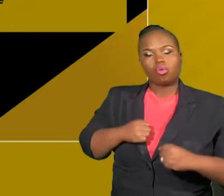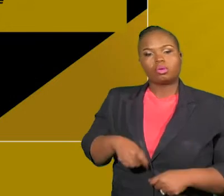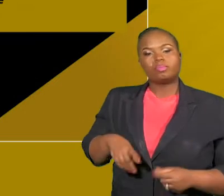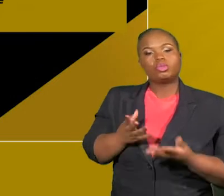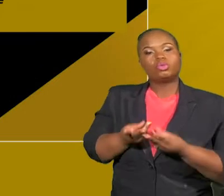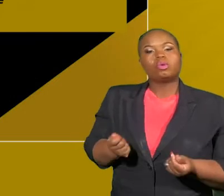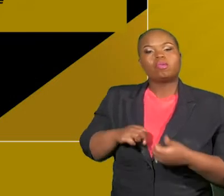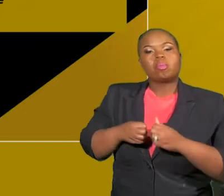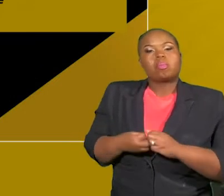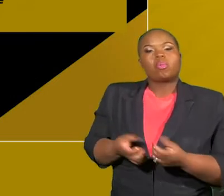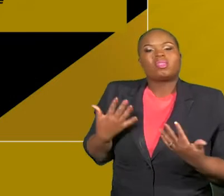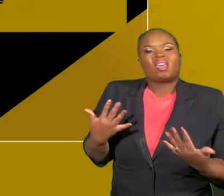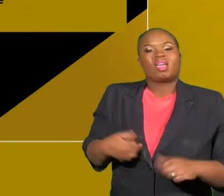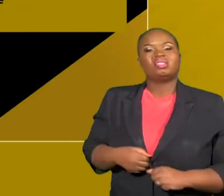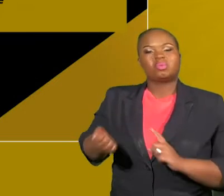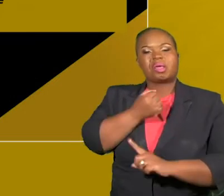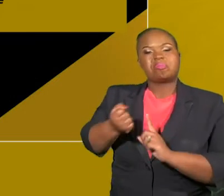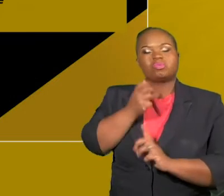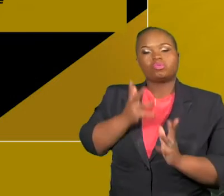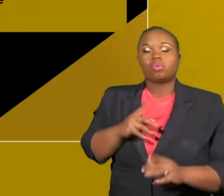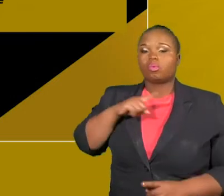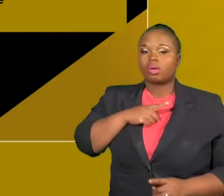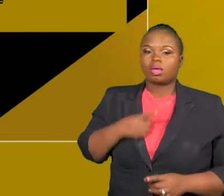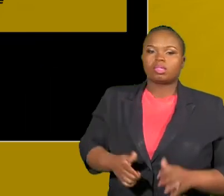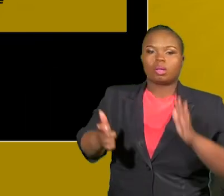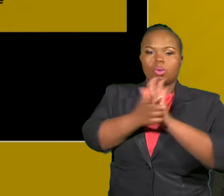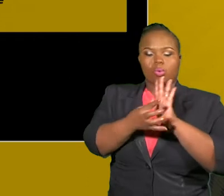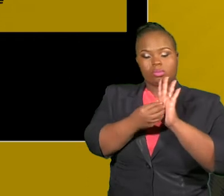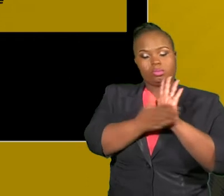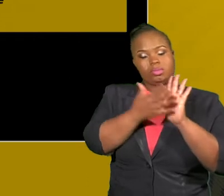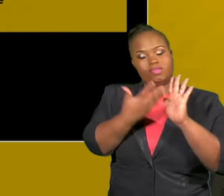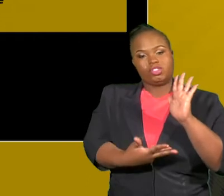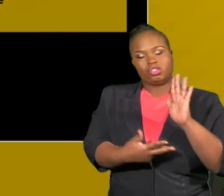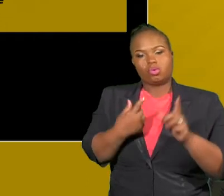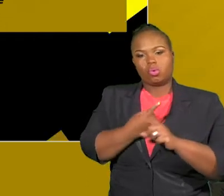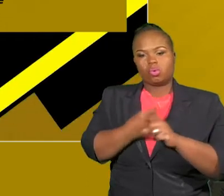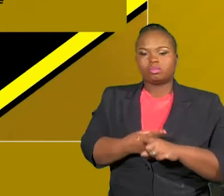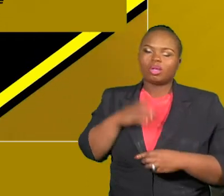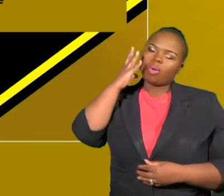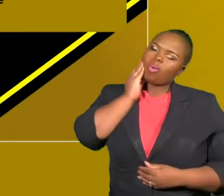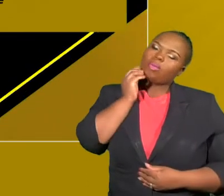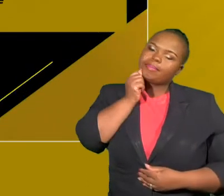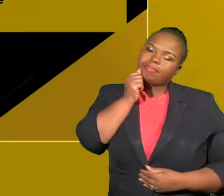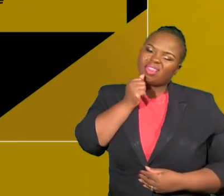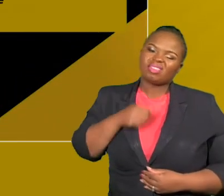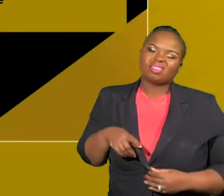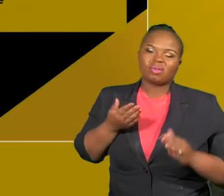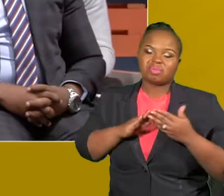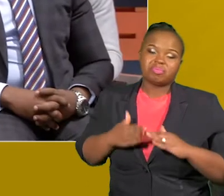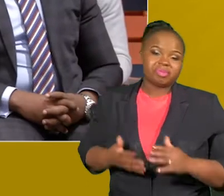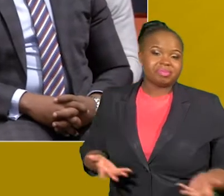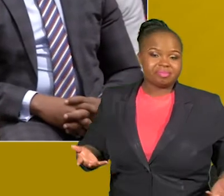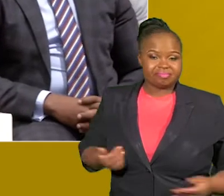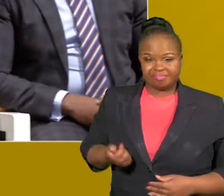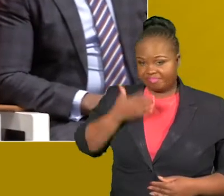The only thing that broke men are laws that were set under the tree by old men in our village. I don't know